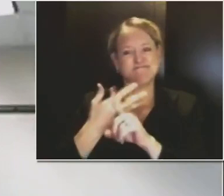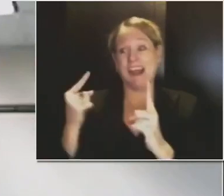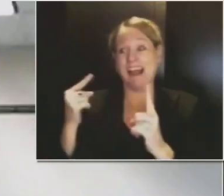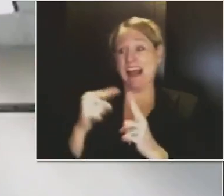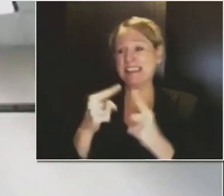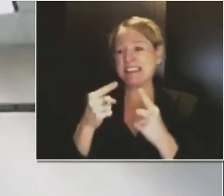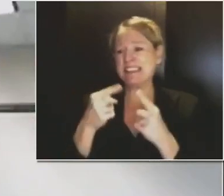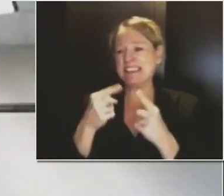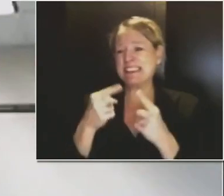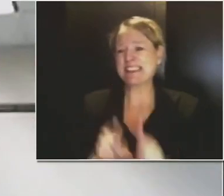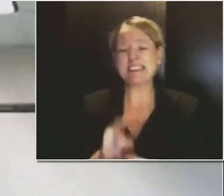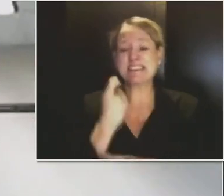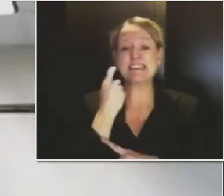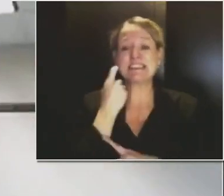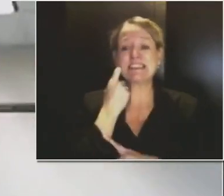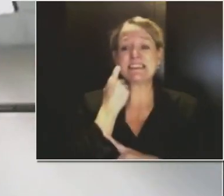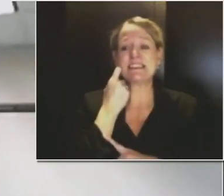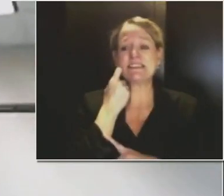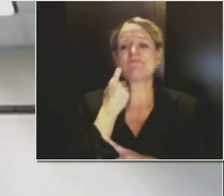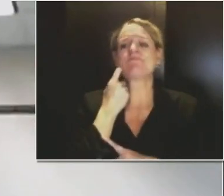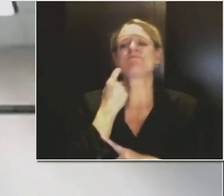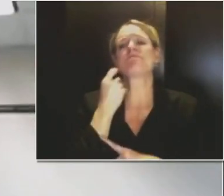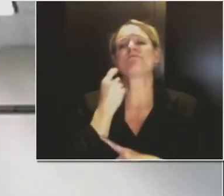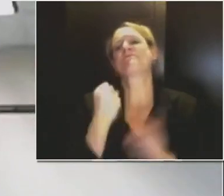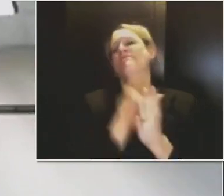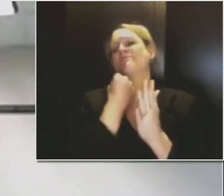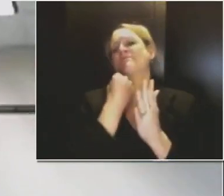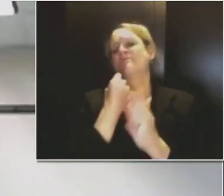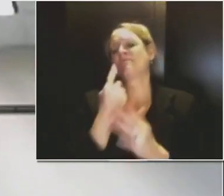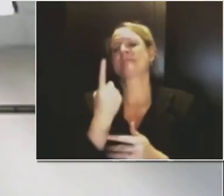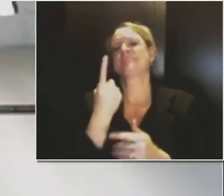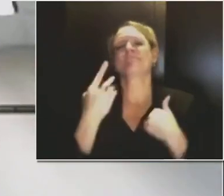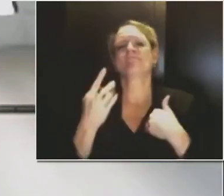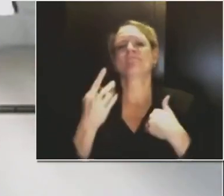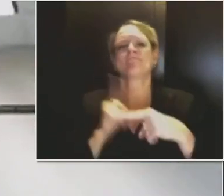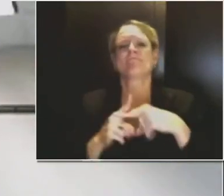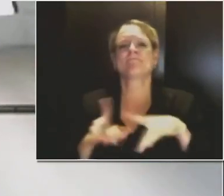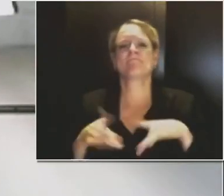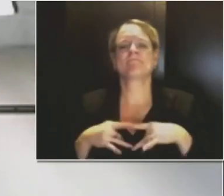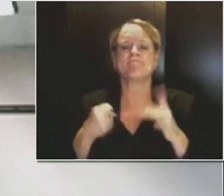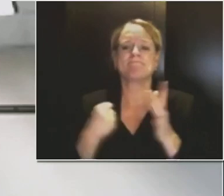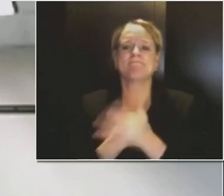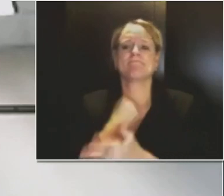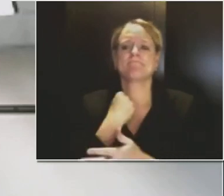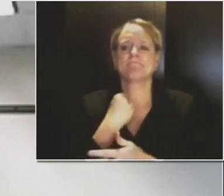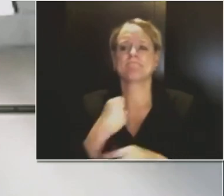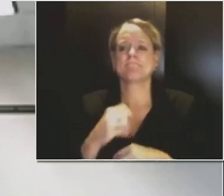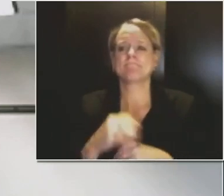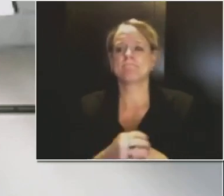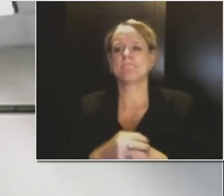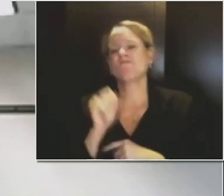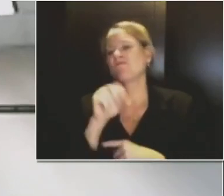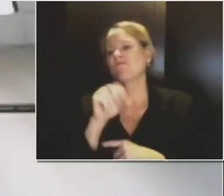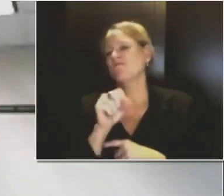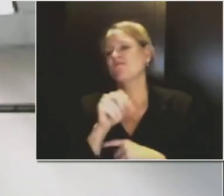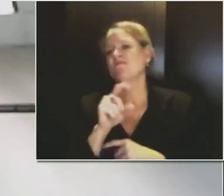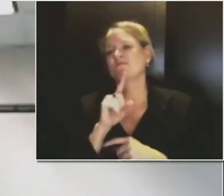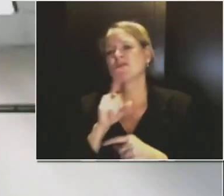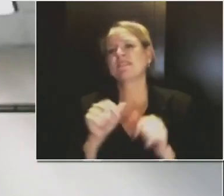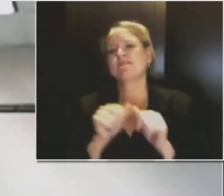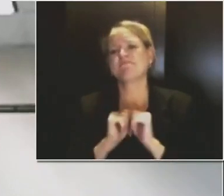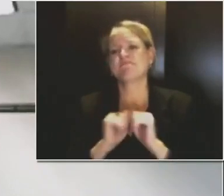situation like that. We have also extensively used a system called Weaver, which is the Wisconsin